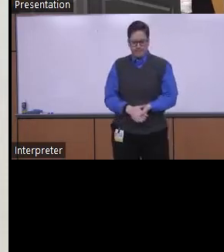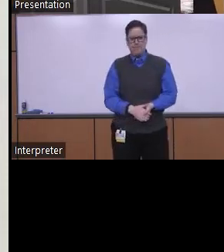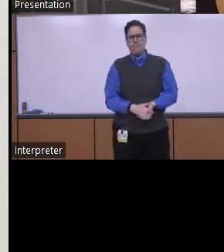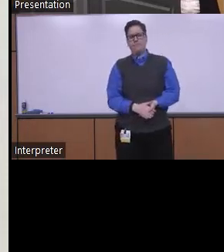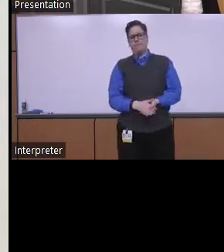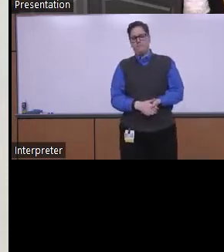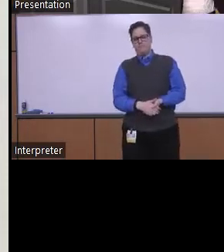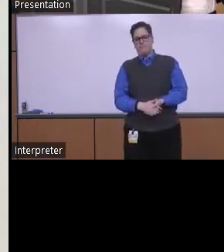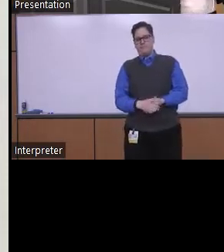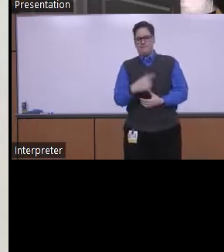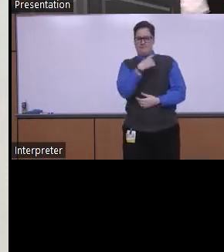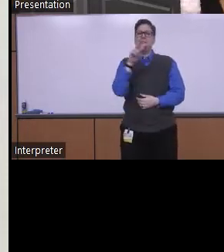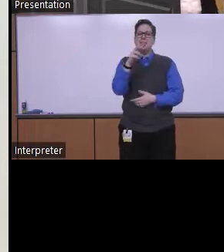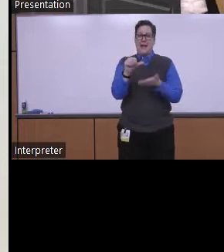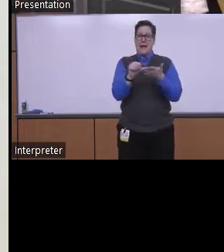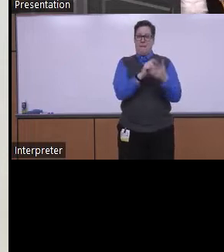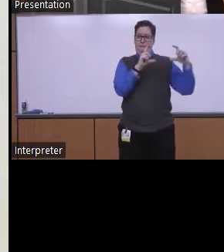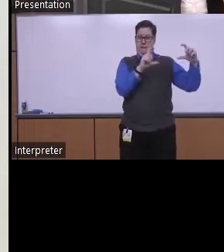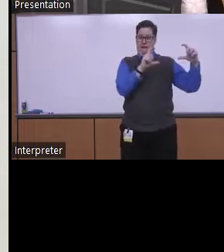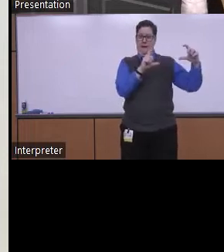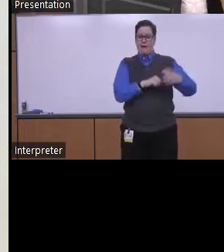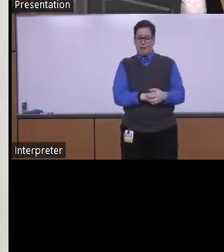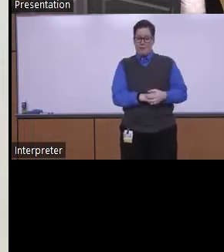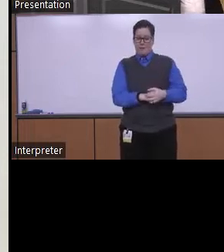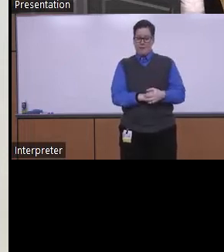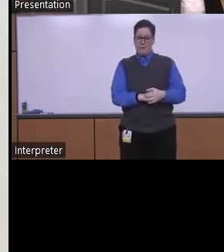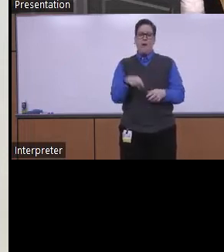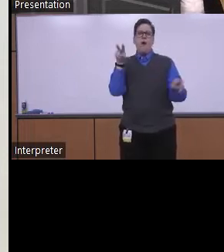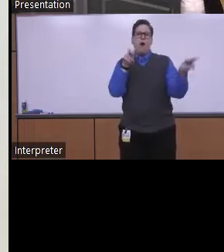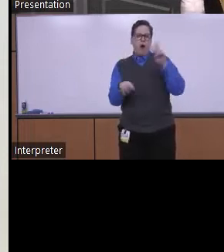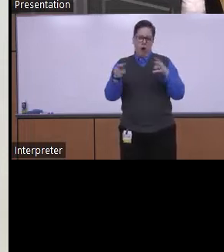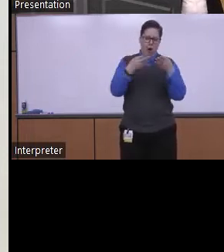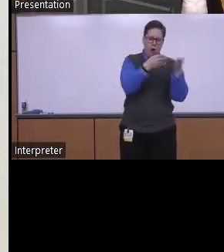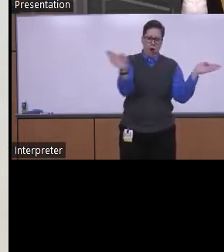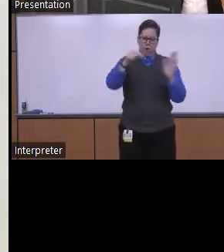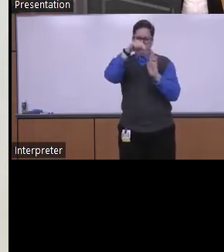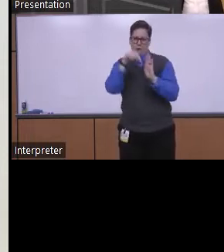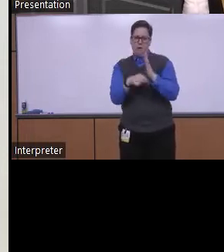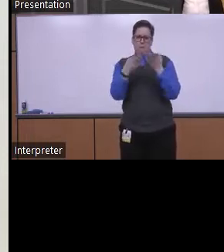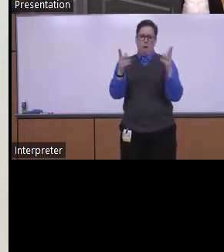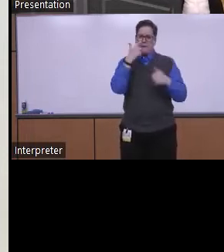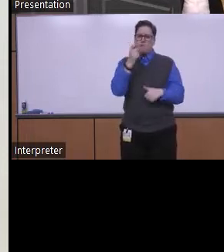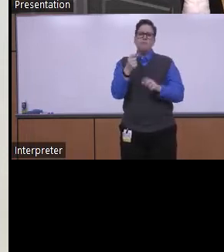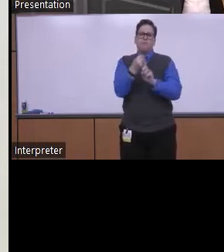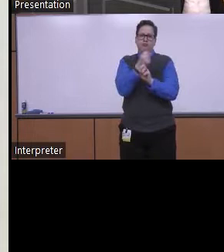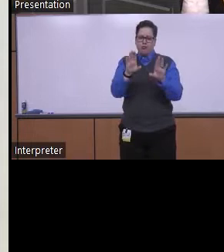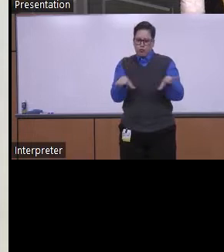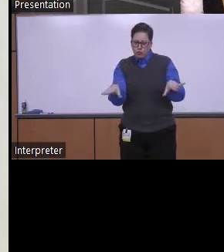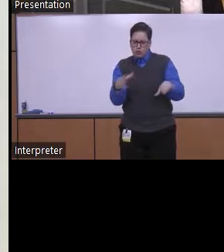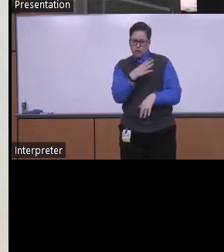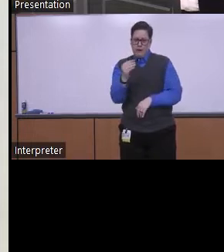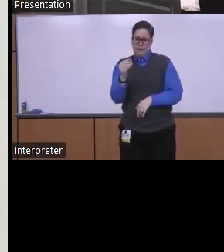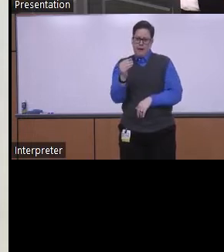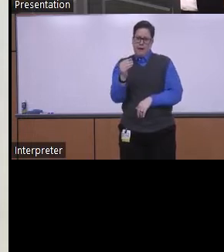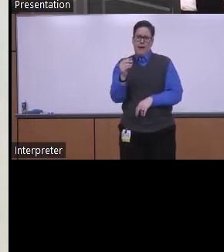has, in the second page you see there, this examination of the widespread, intensive public and personal interest in physical abuse of children, and this